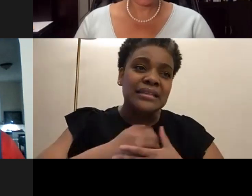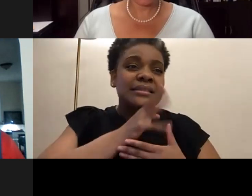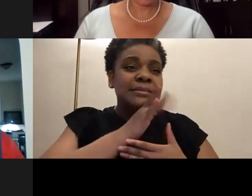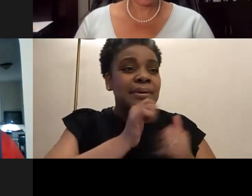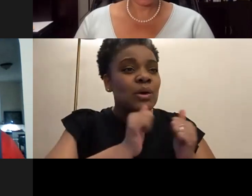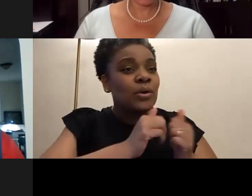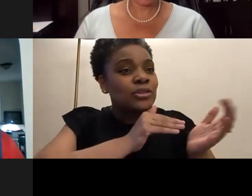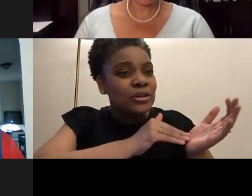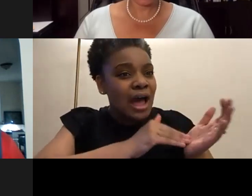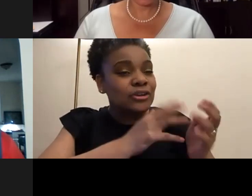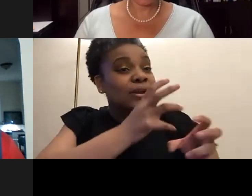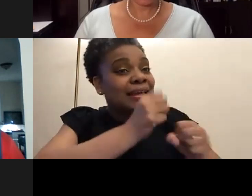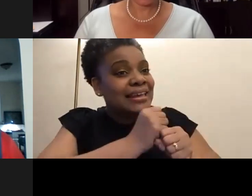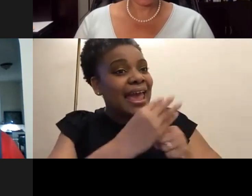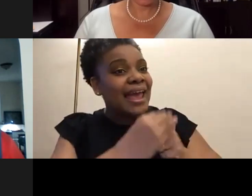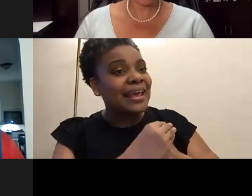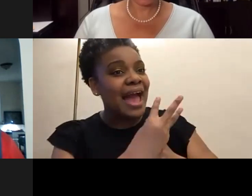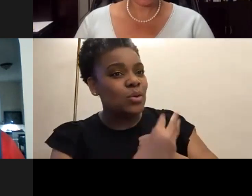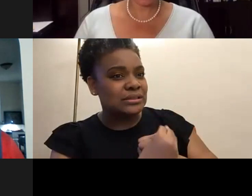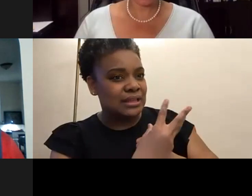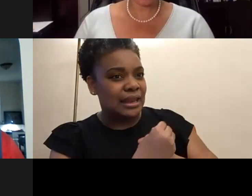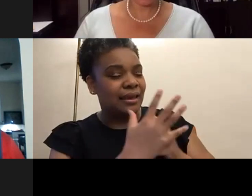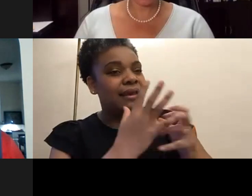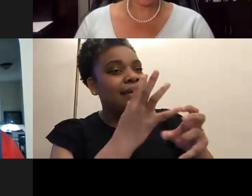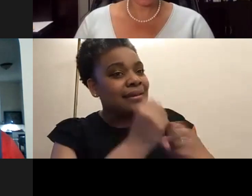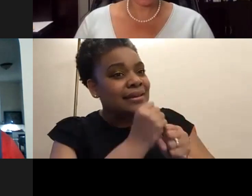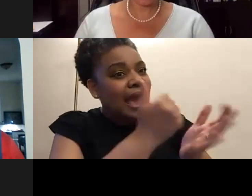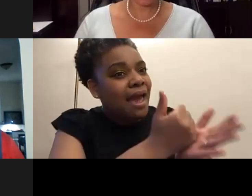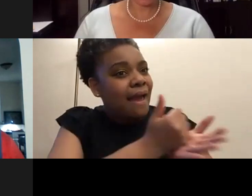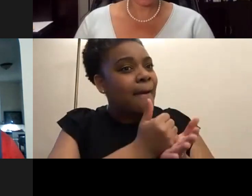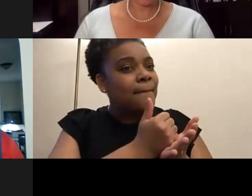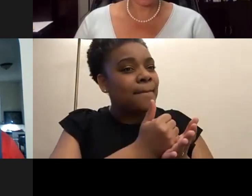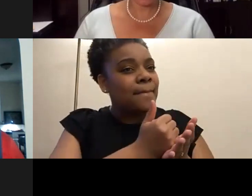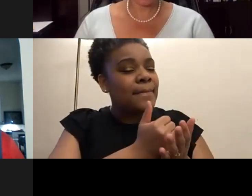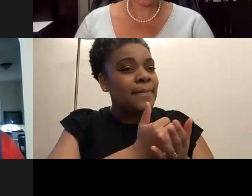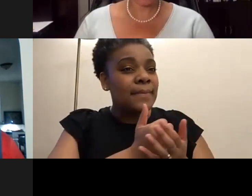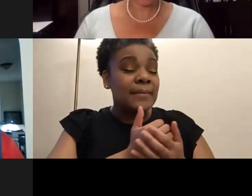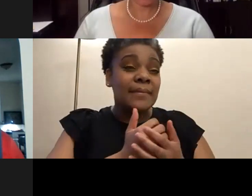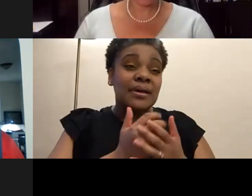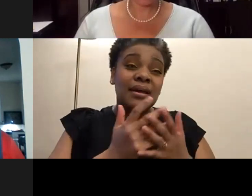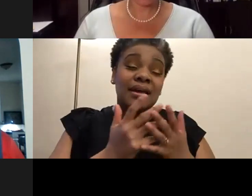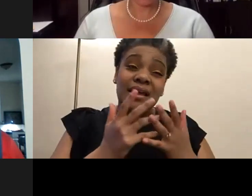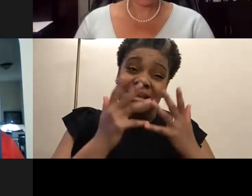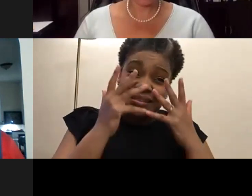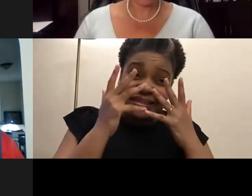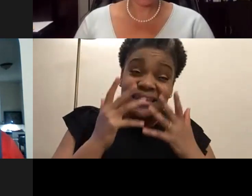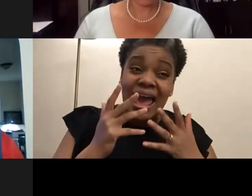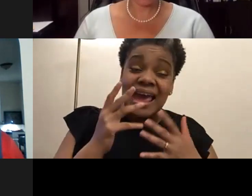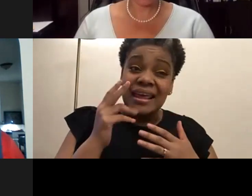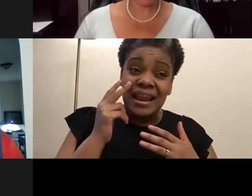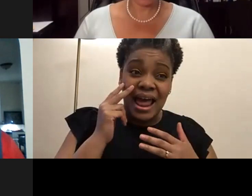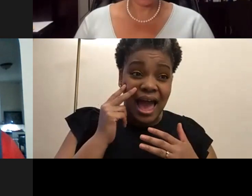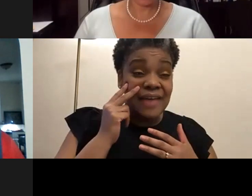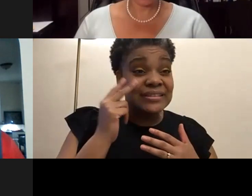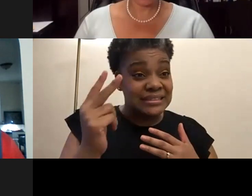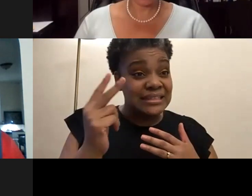get counseling. Please seek help because it's very sad. But I have seen quite a few